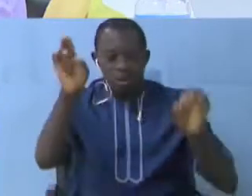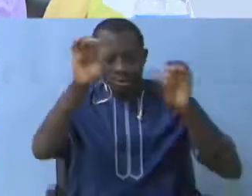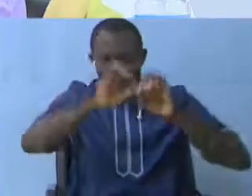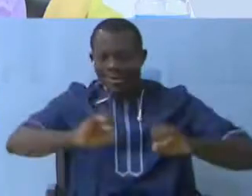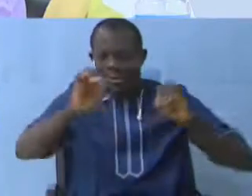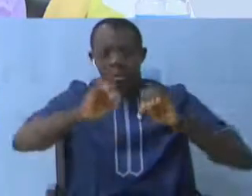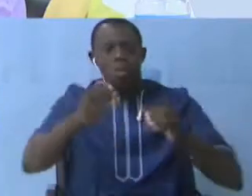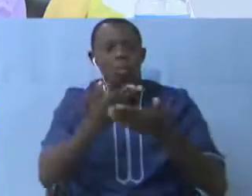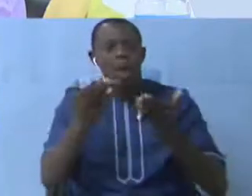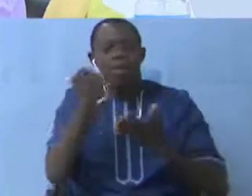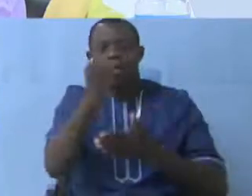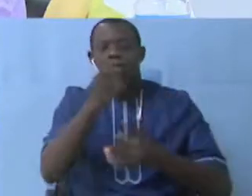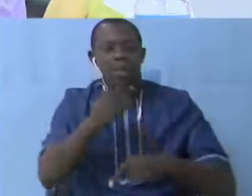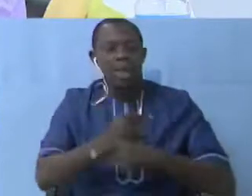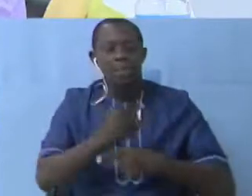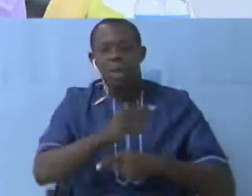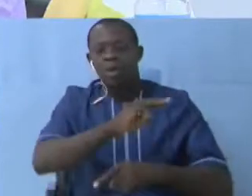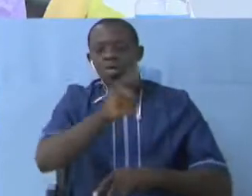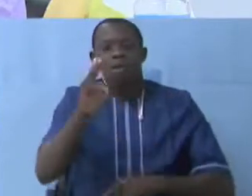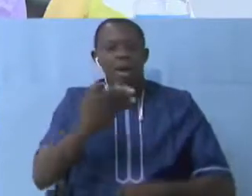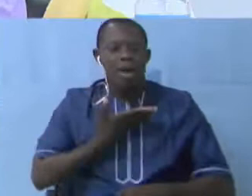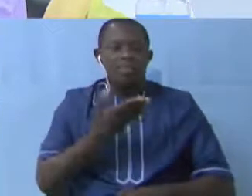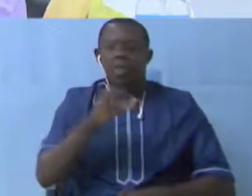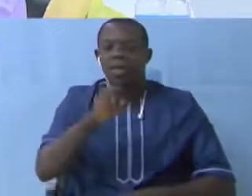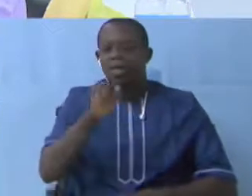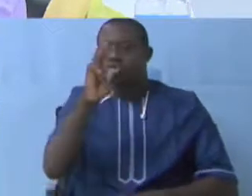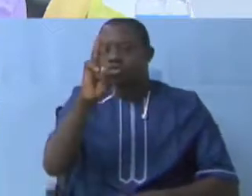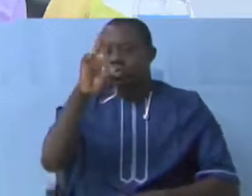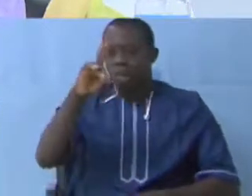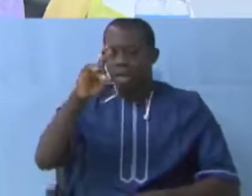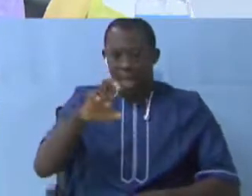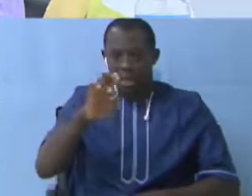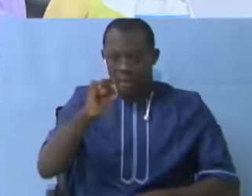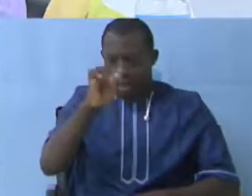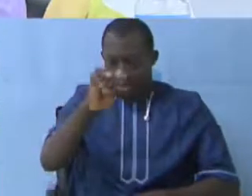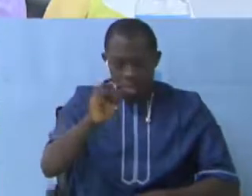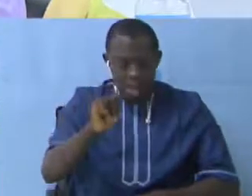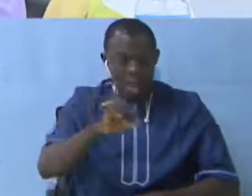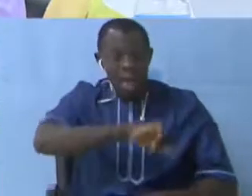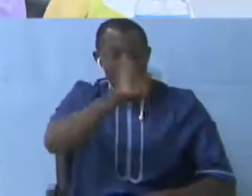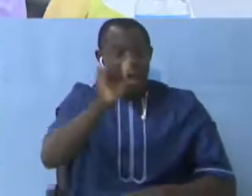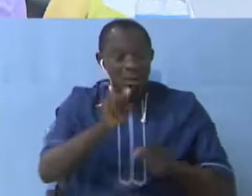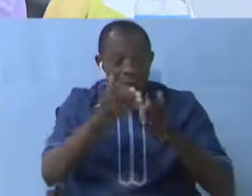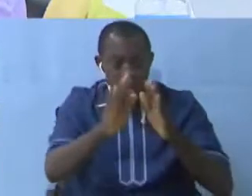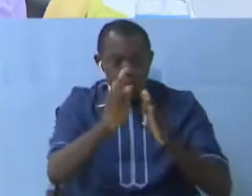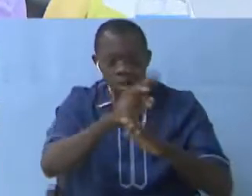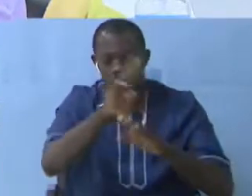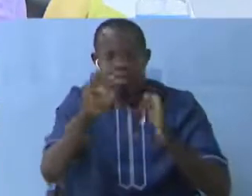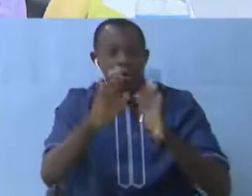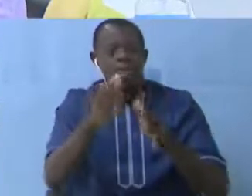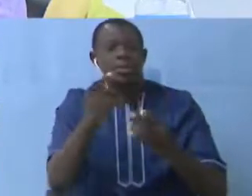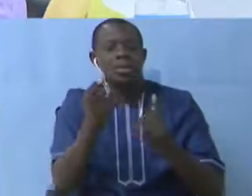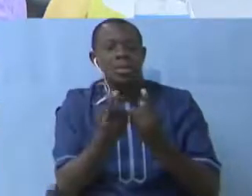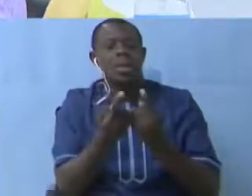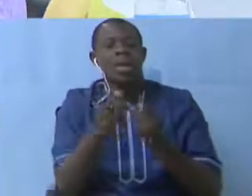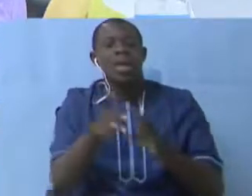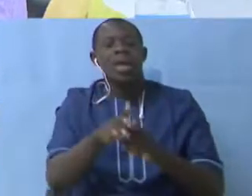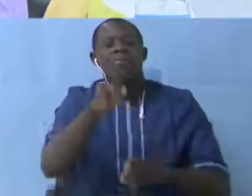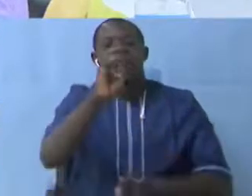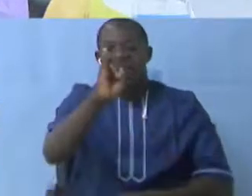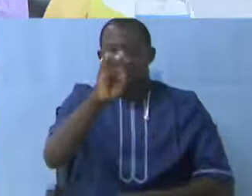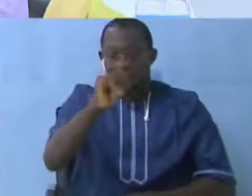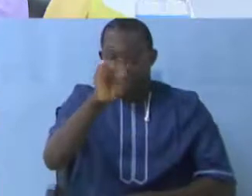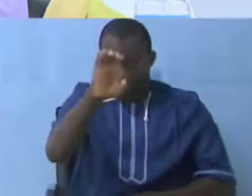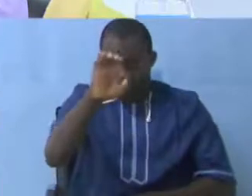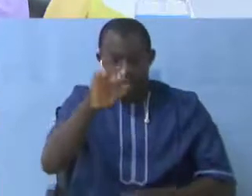Supreme Court. And obviously the system doesn't work like that. Because if the results are declared by the IEC, you can proceed,